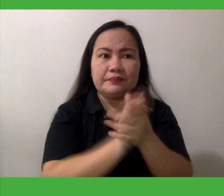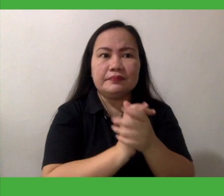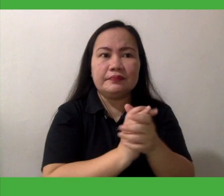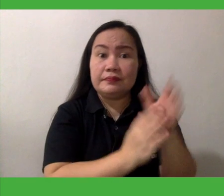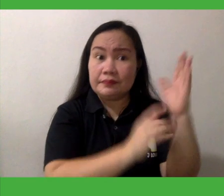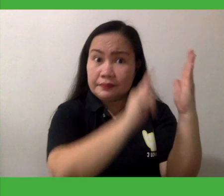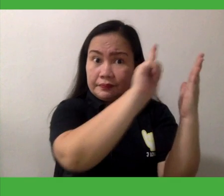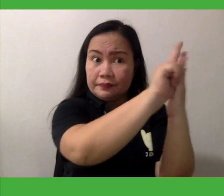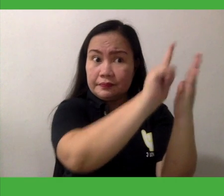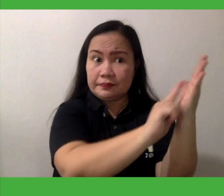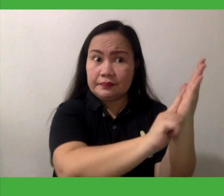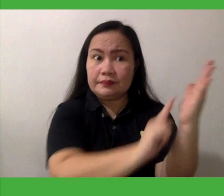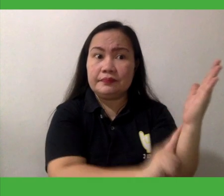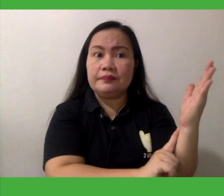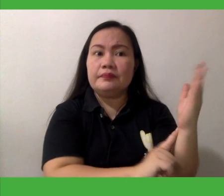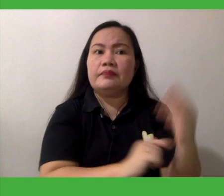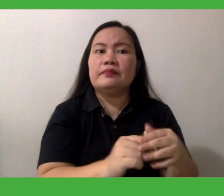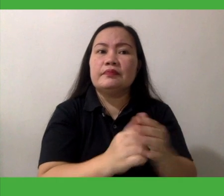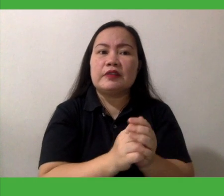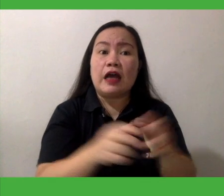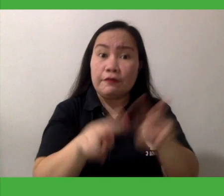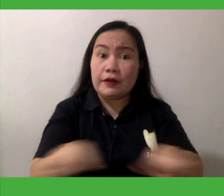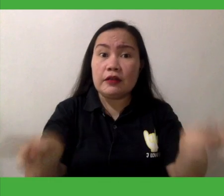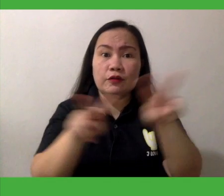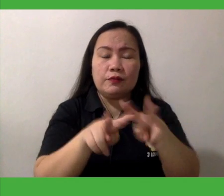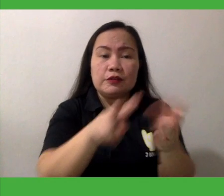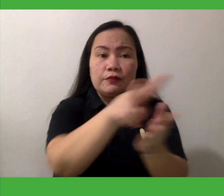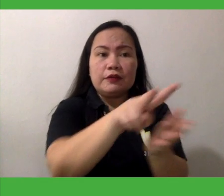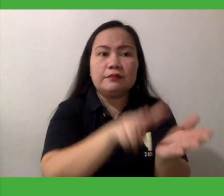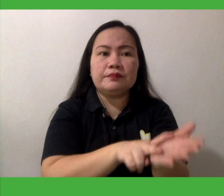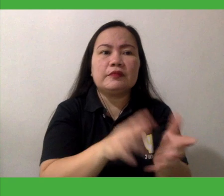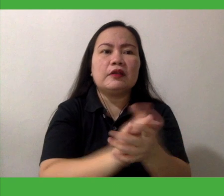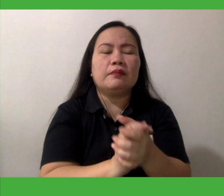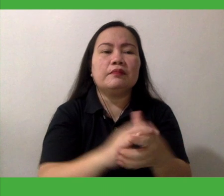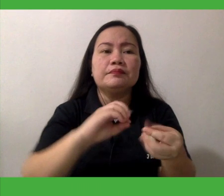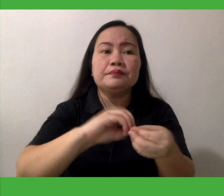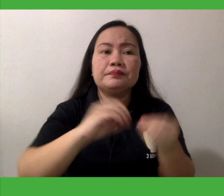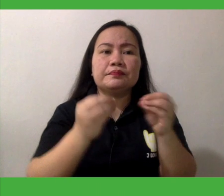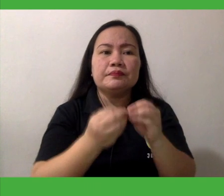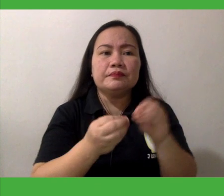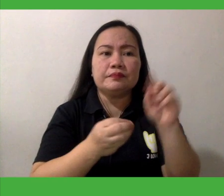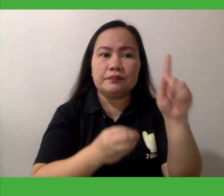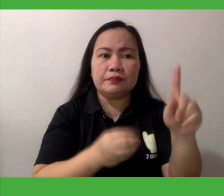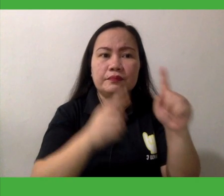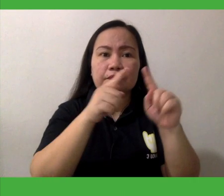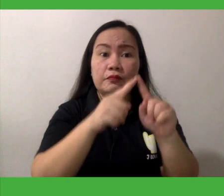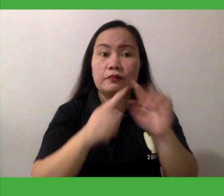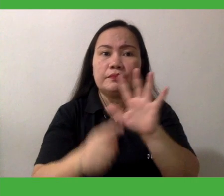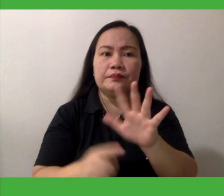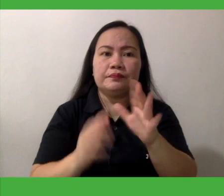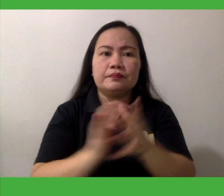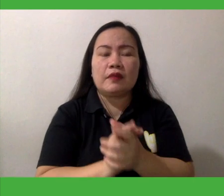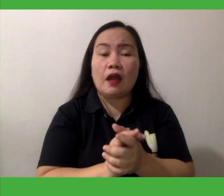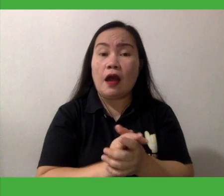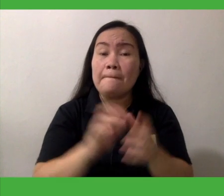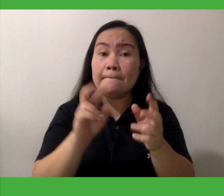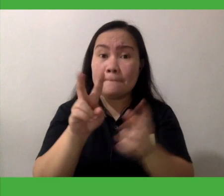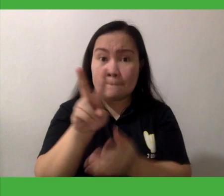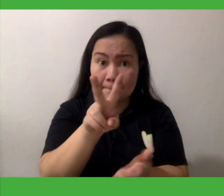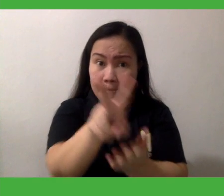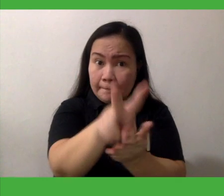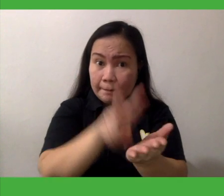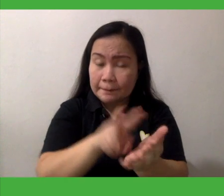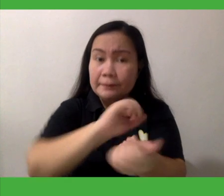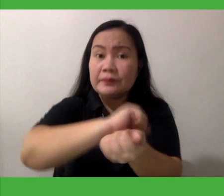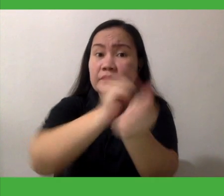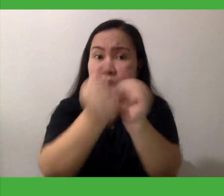the possible values of the variable. So, number 1, 2, 5. Okay. So, since ang